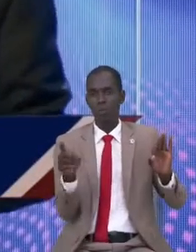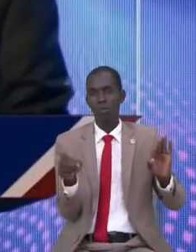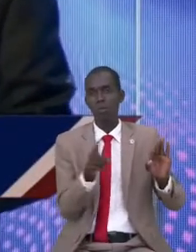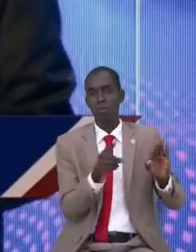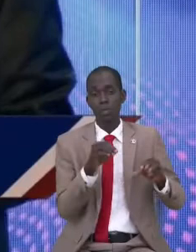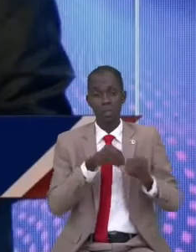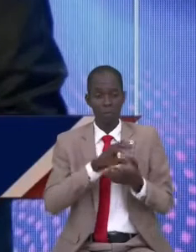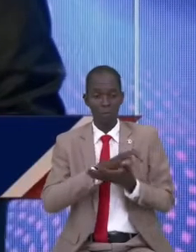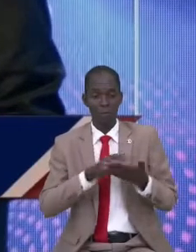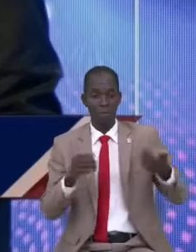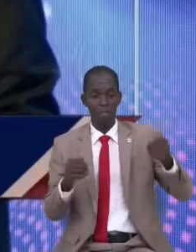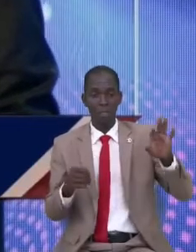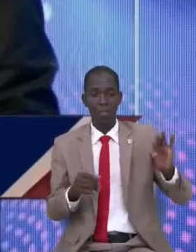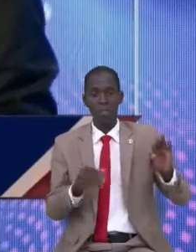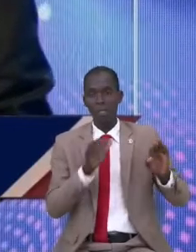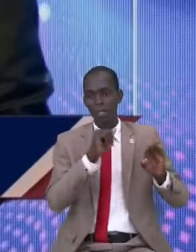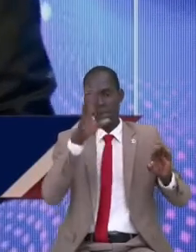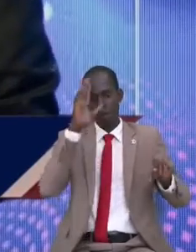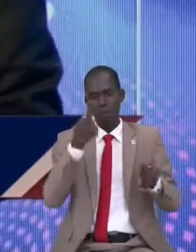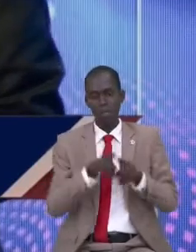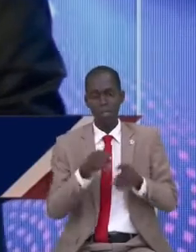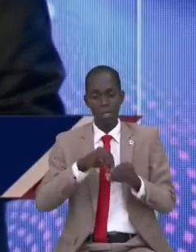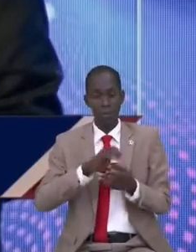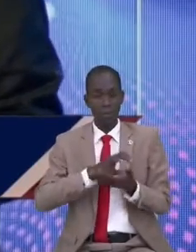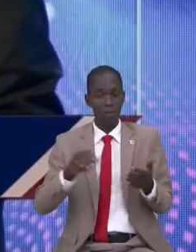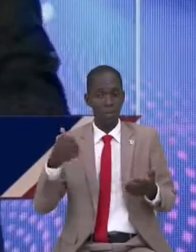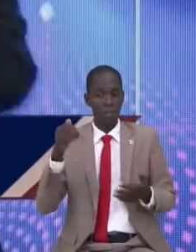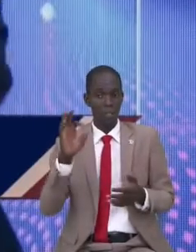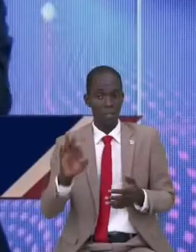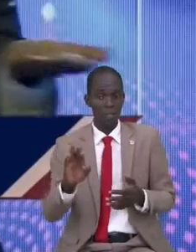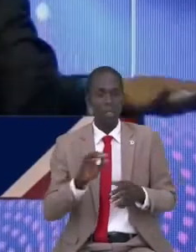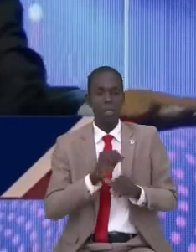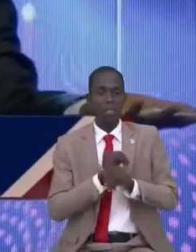verse 19, a brother, in verse 19, a